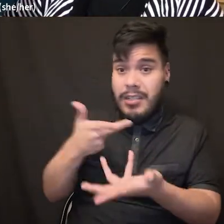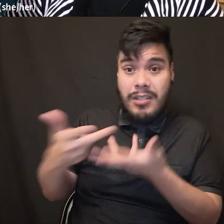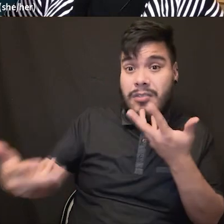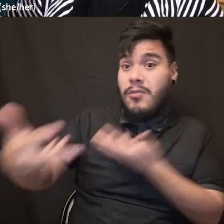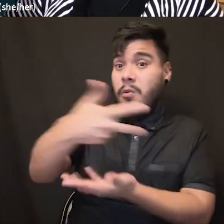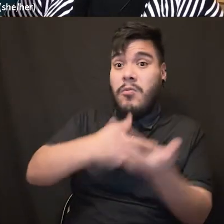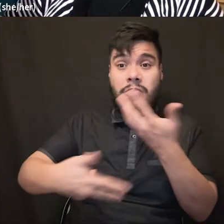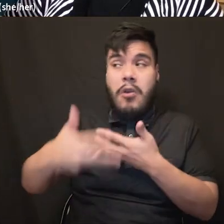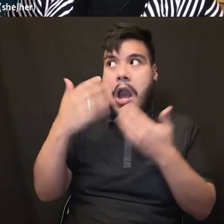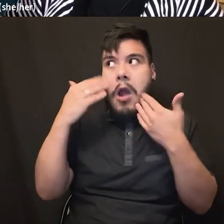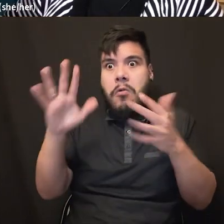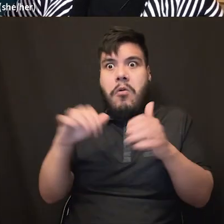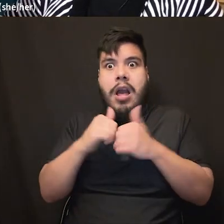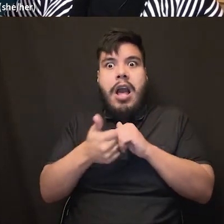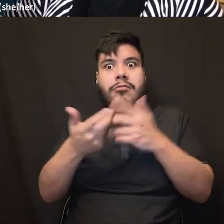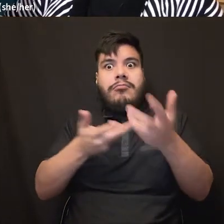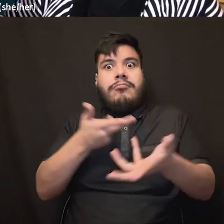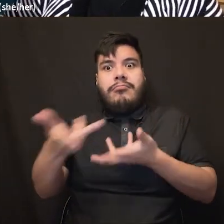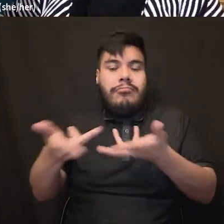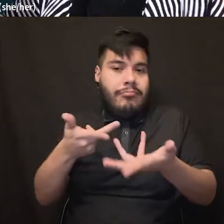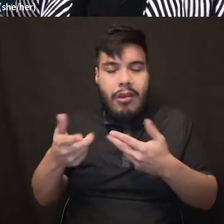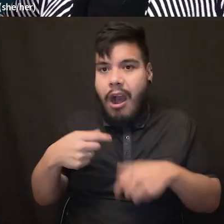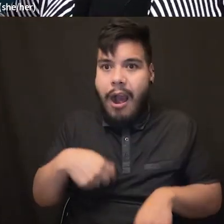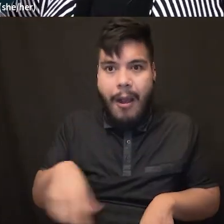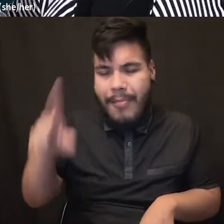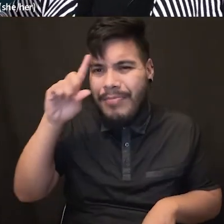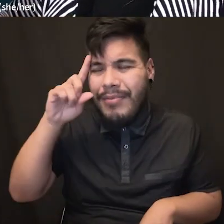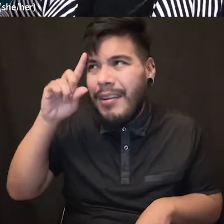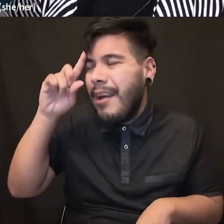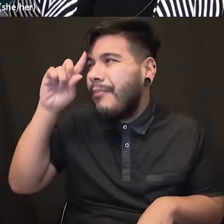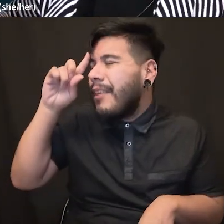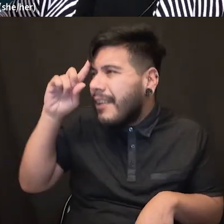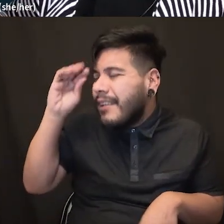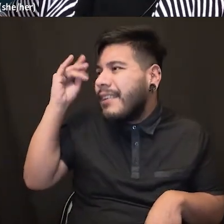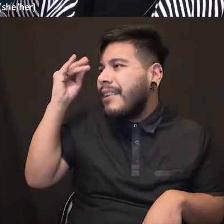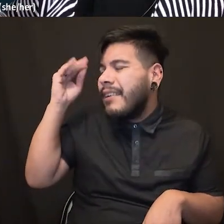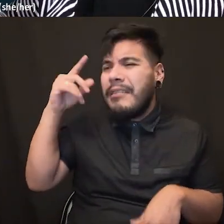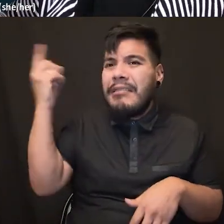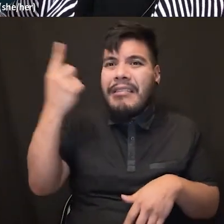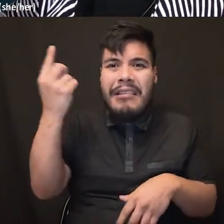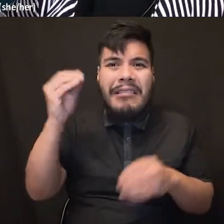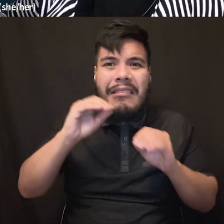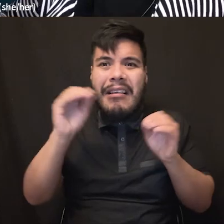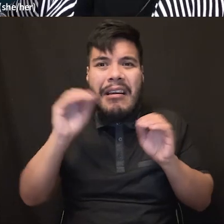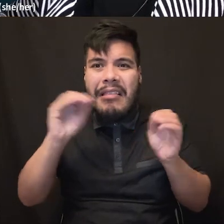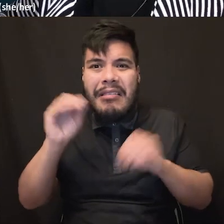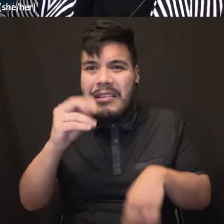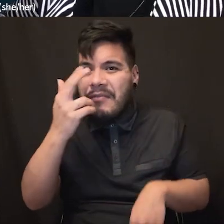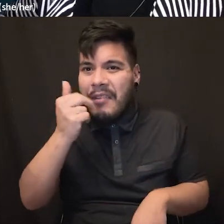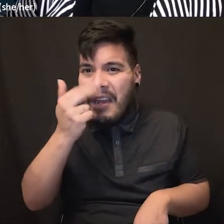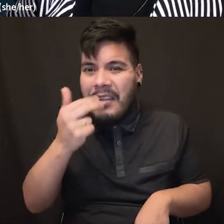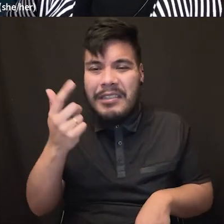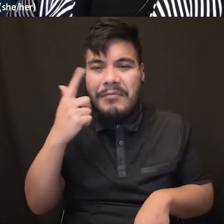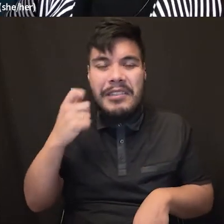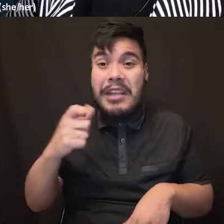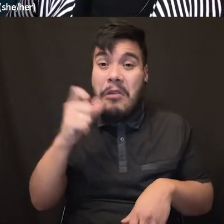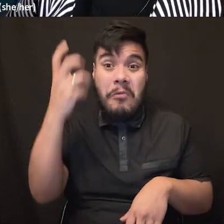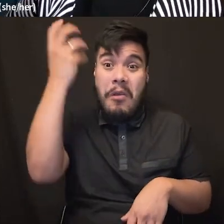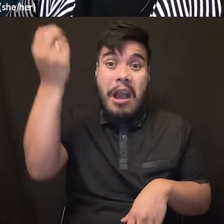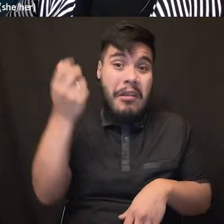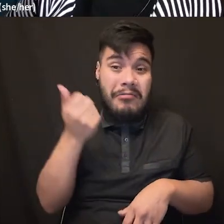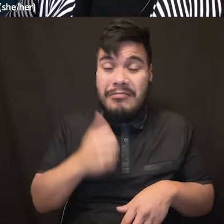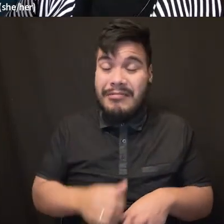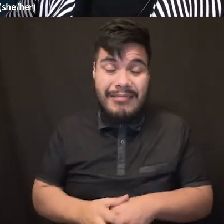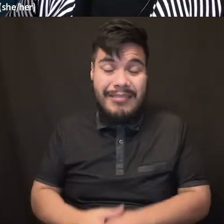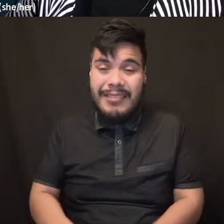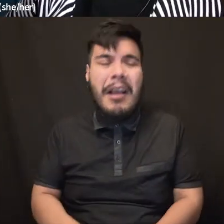how to have conversations. So I'm thinking about it, and I'm like, nothing funny is happening to me because I don't go anywhere anymore. But, you know, I was thinking about this